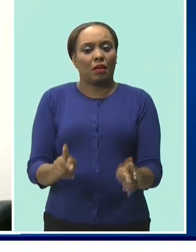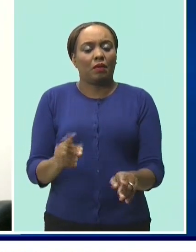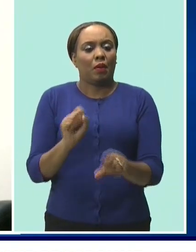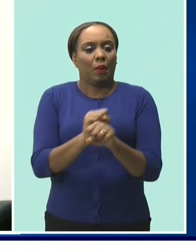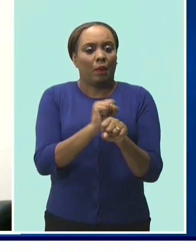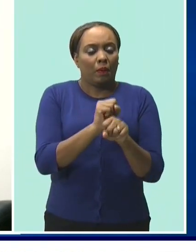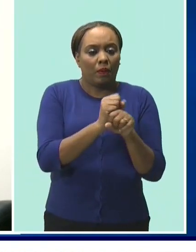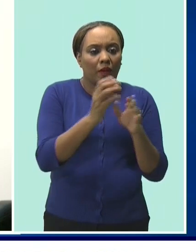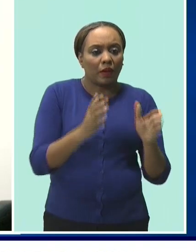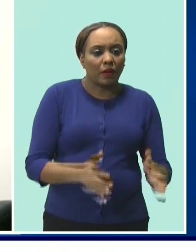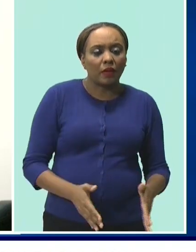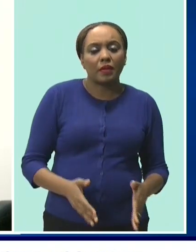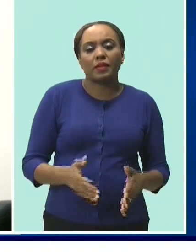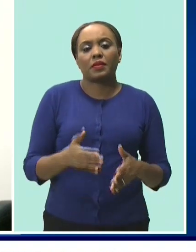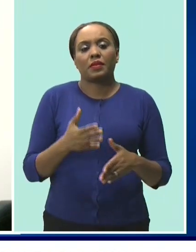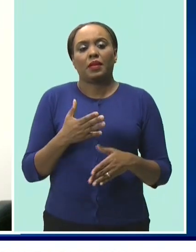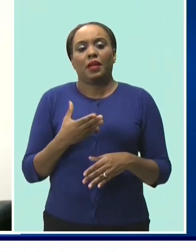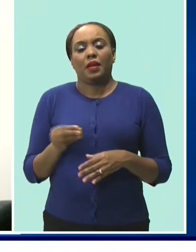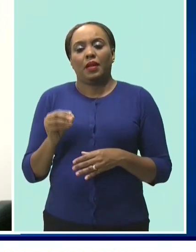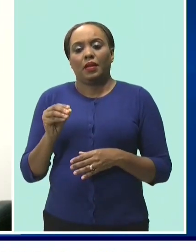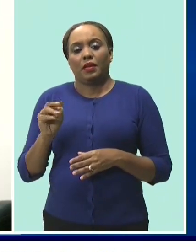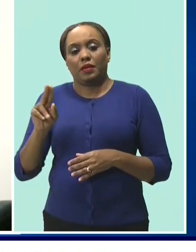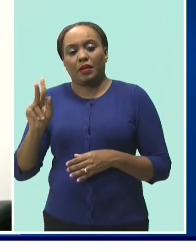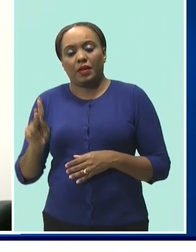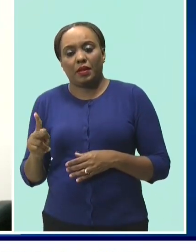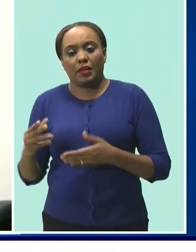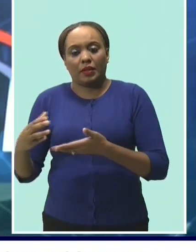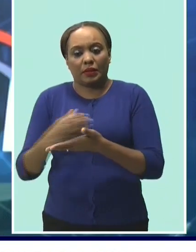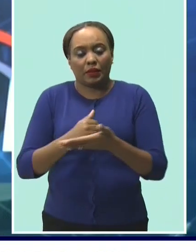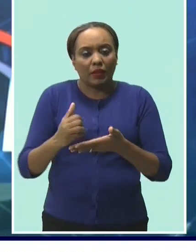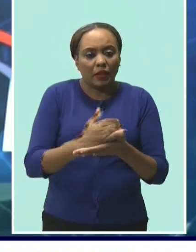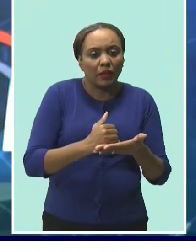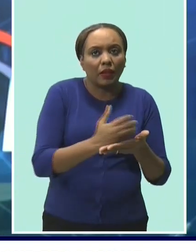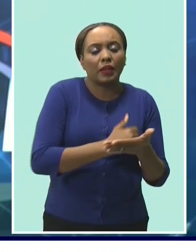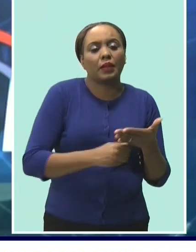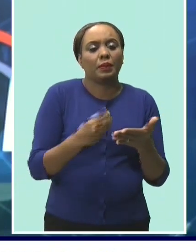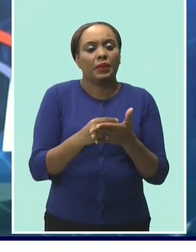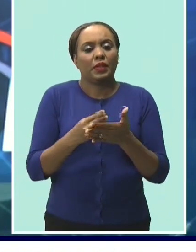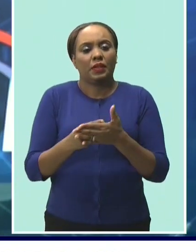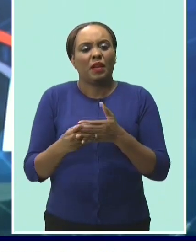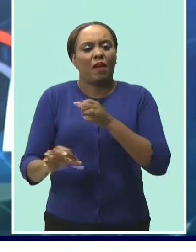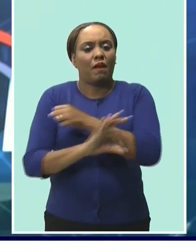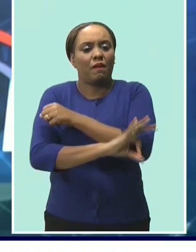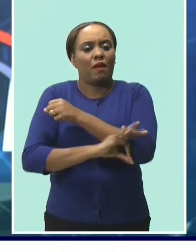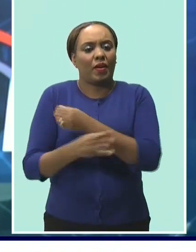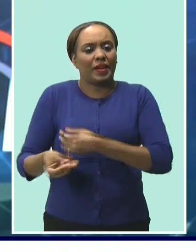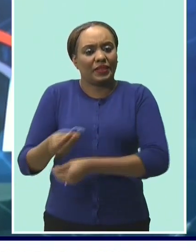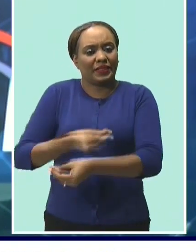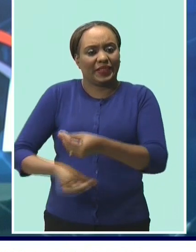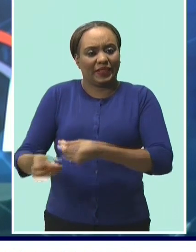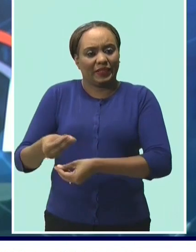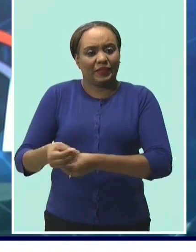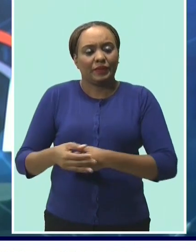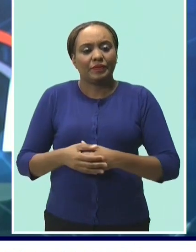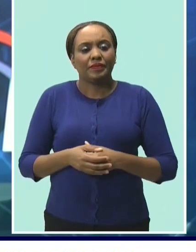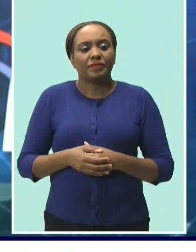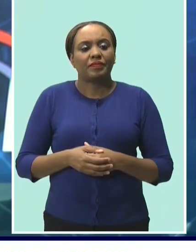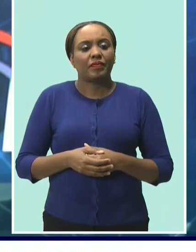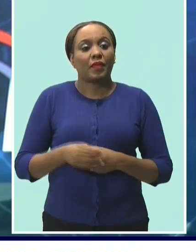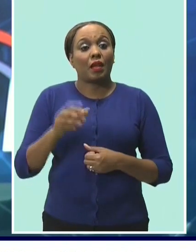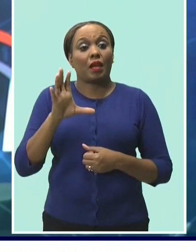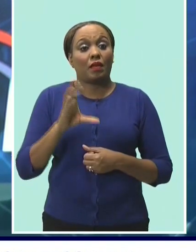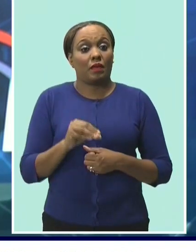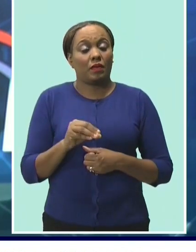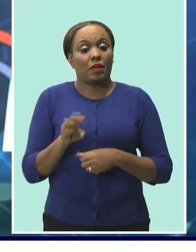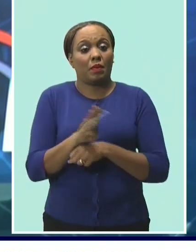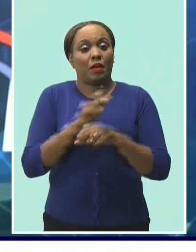and the country, through those workers, to earn foreign exchange. Well, the 50 Barbadians will be filling harvesting roles across different